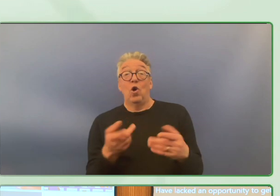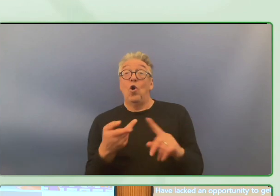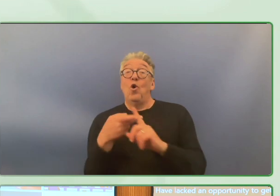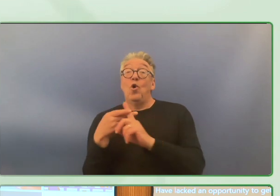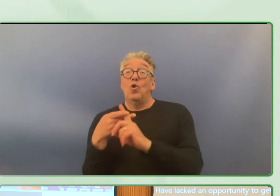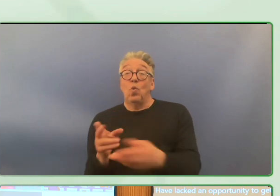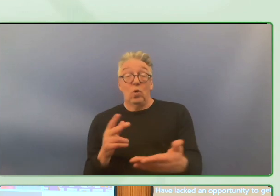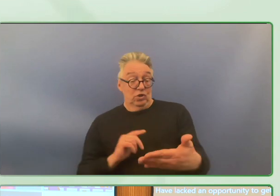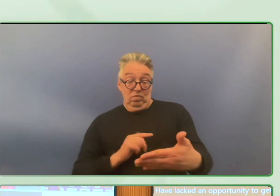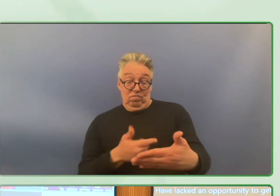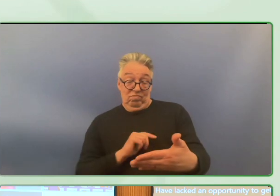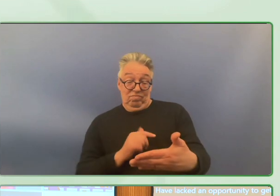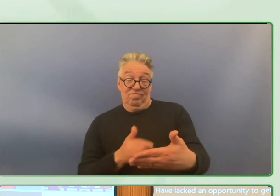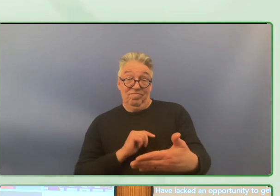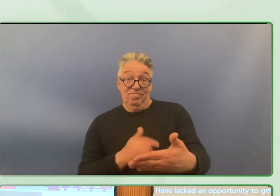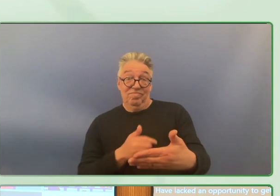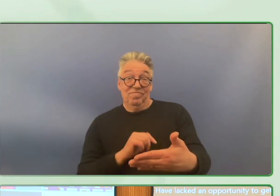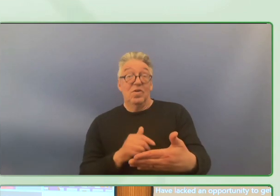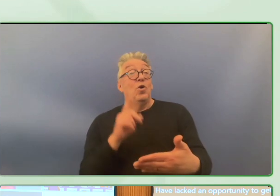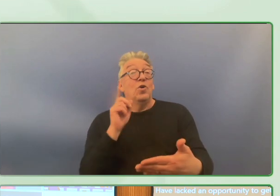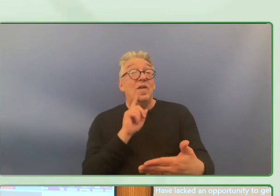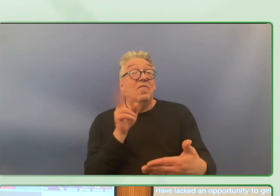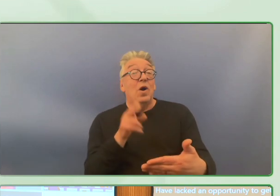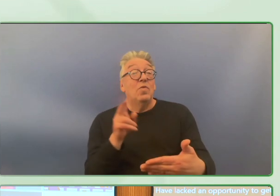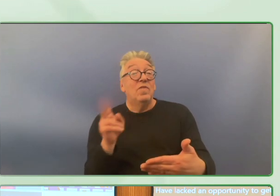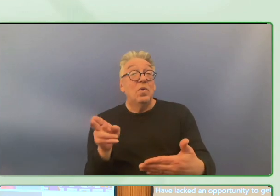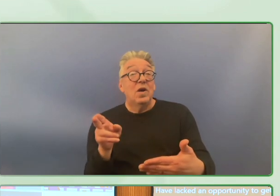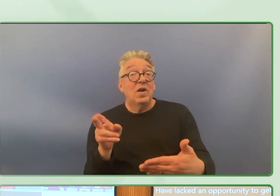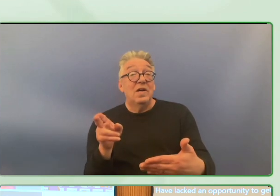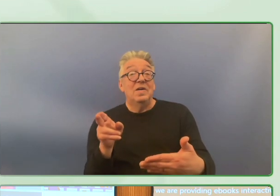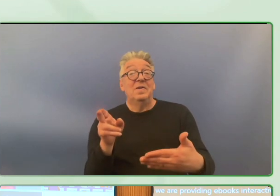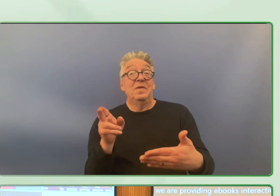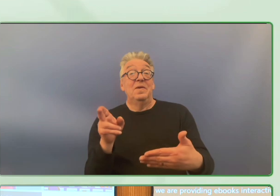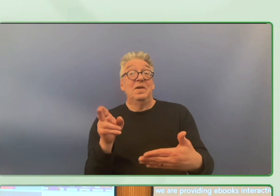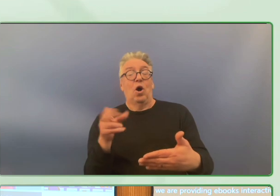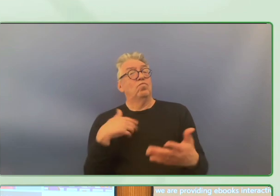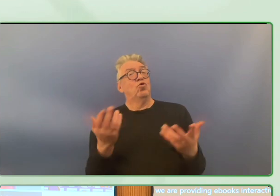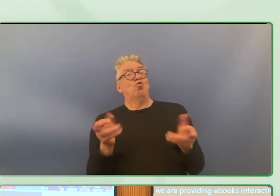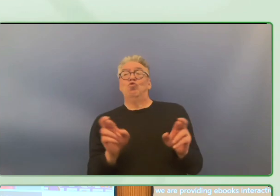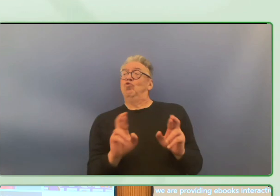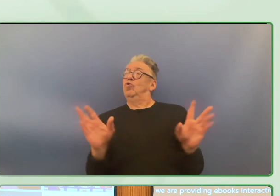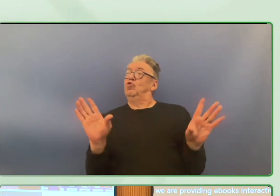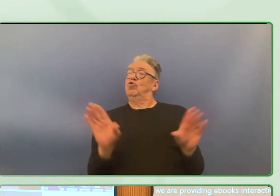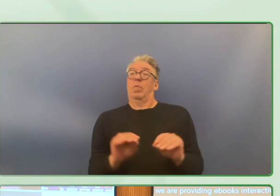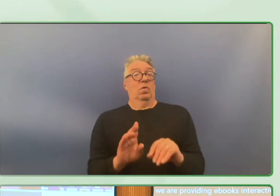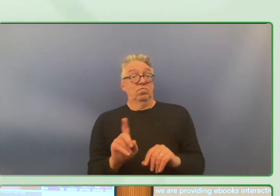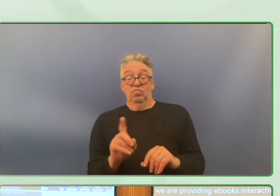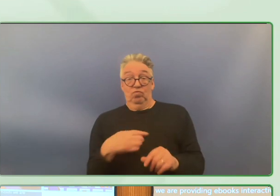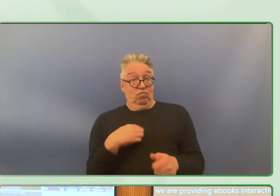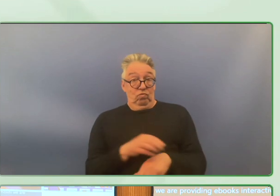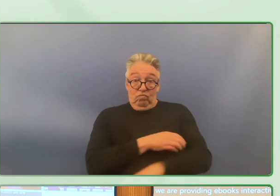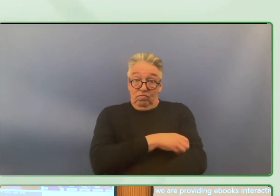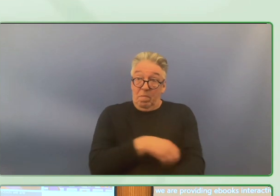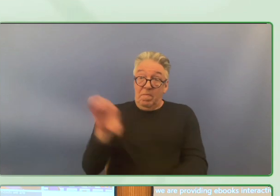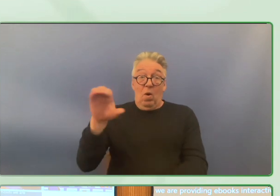of hearing. And we are not just stopping at that. We are also empowering parents with tools to be able